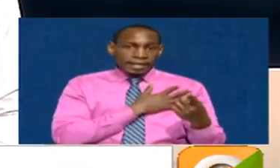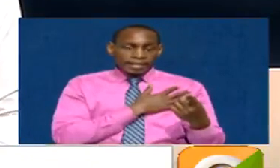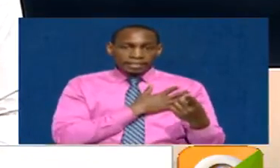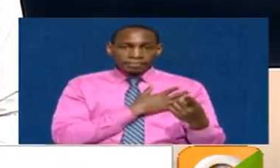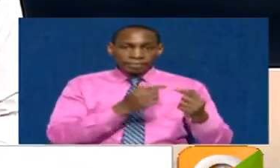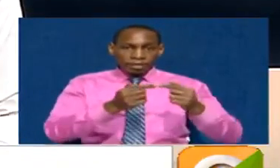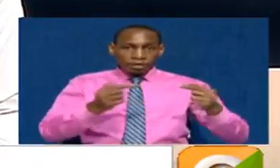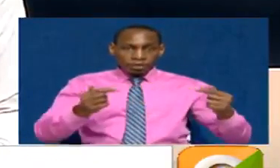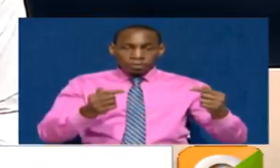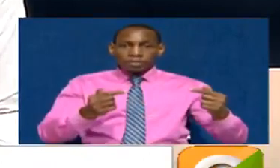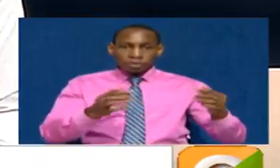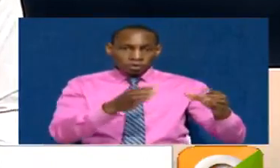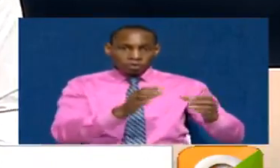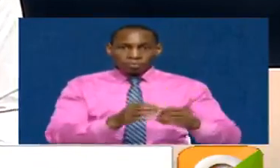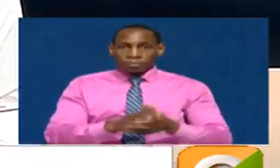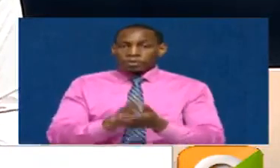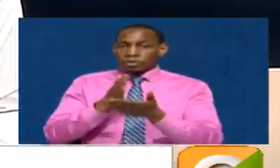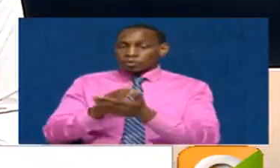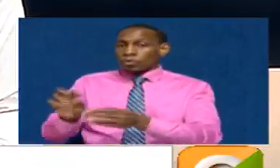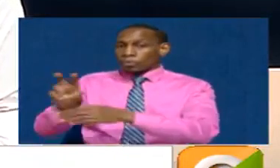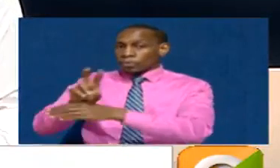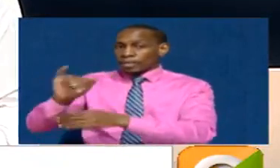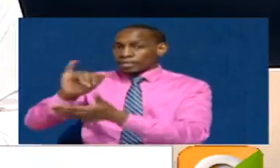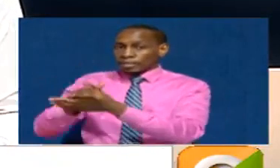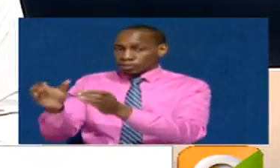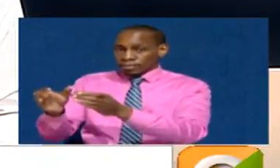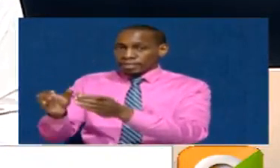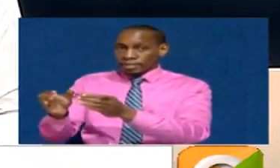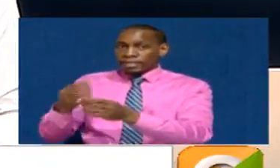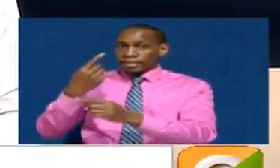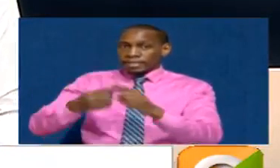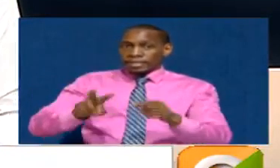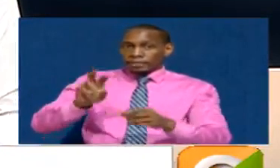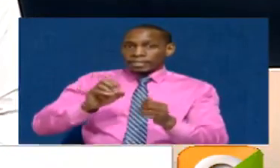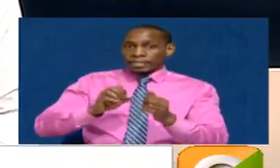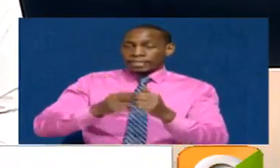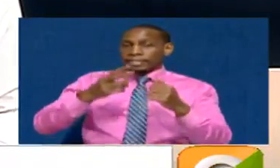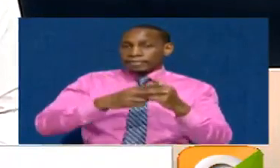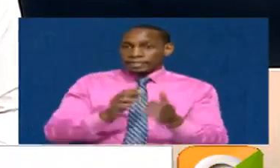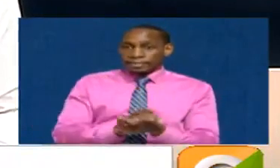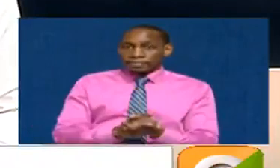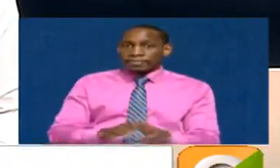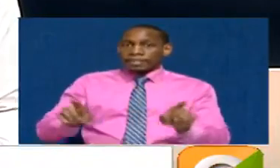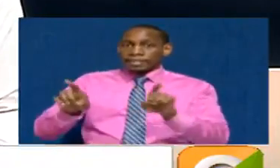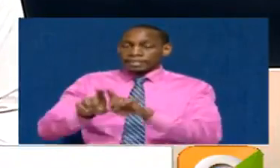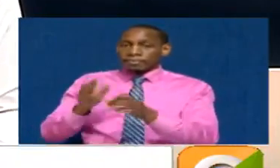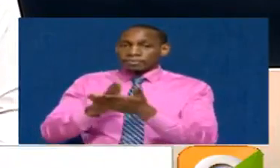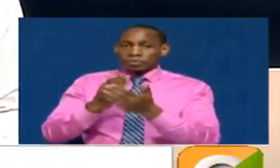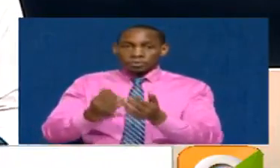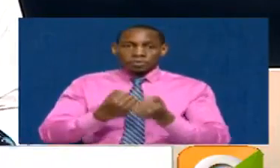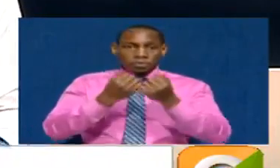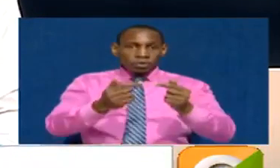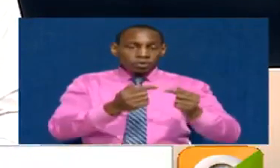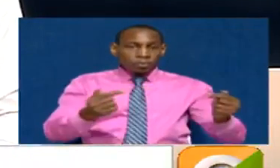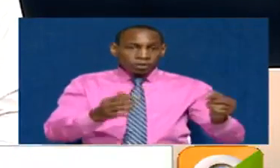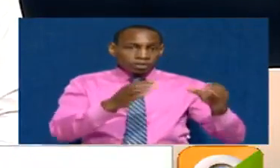the opposition juggernaut that gave Jubilee a real run for its money in 2017. So formidable was the